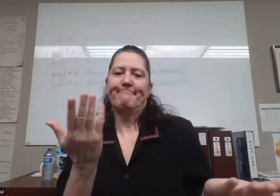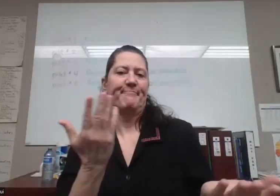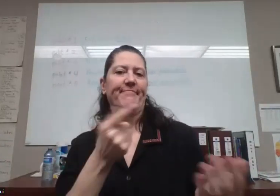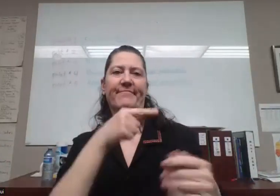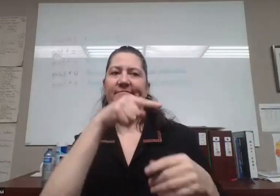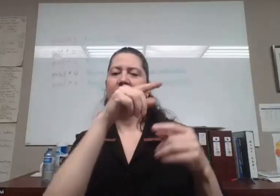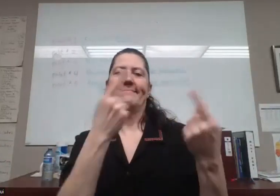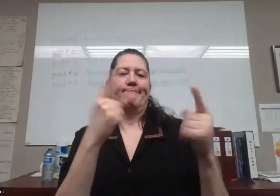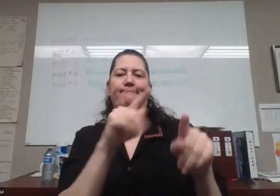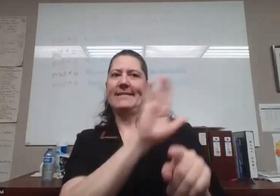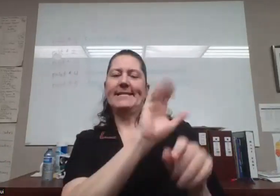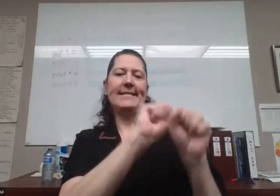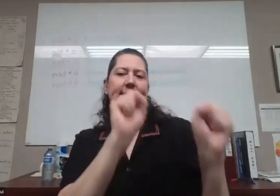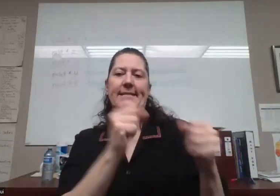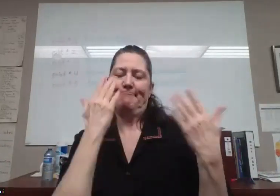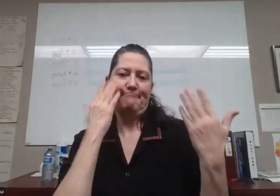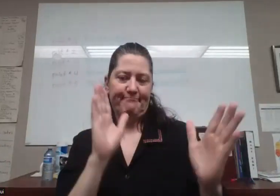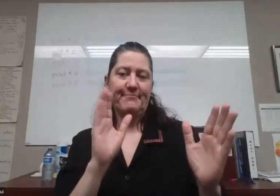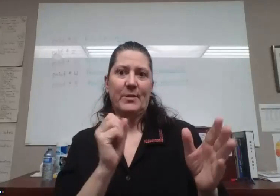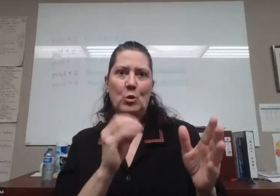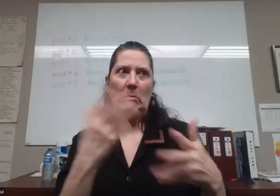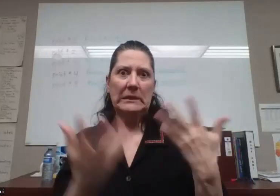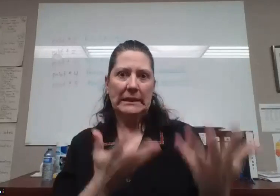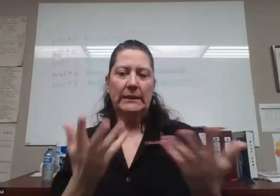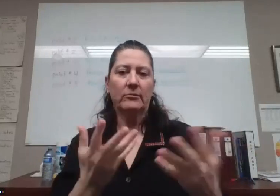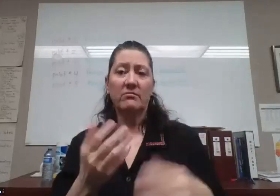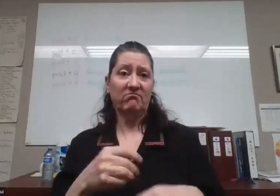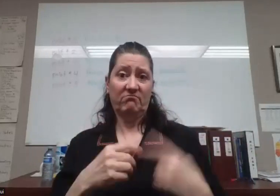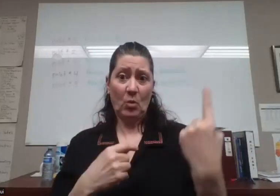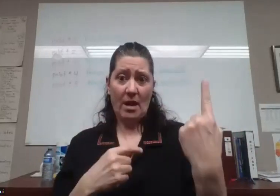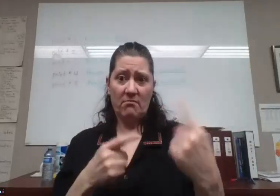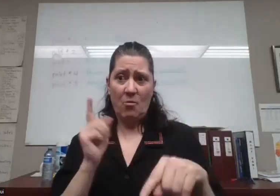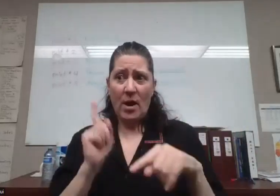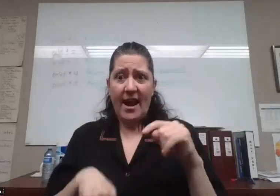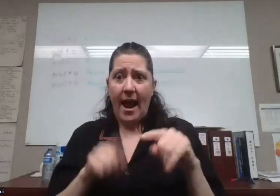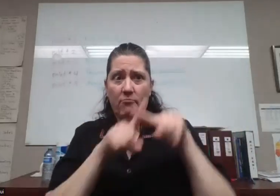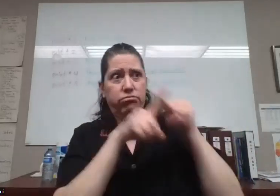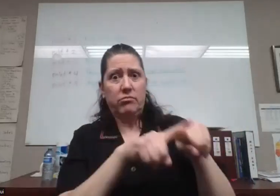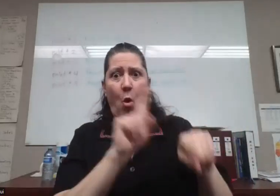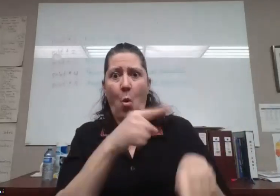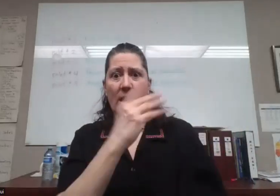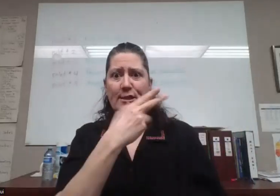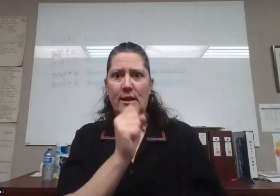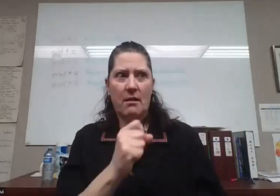And they're also cutting back on staffing. And I'm not sure what's happening with their system,